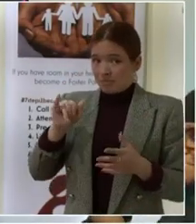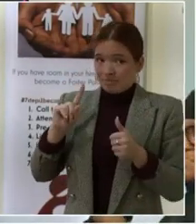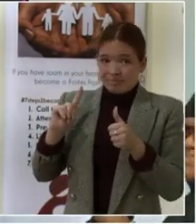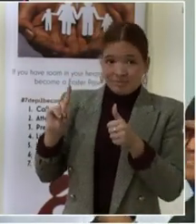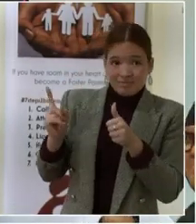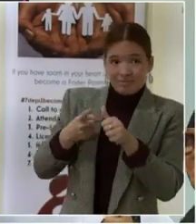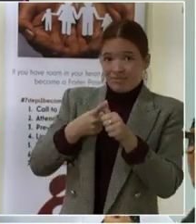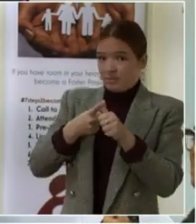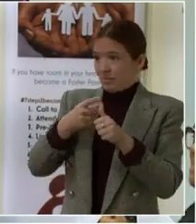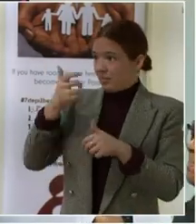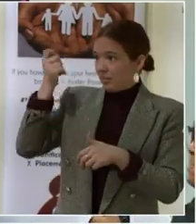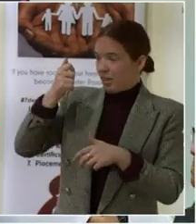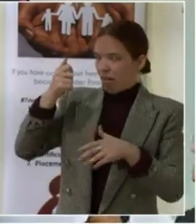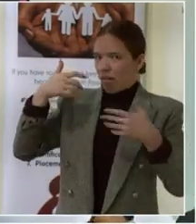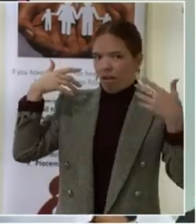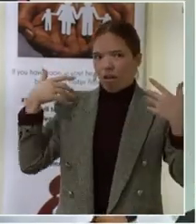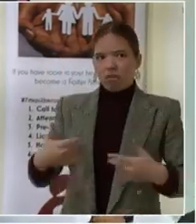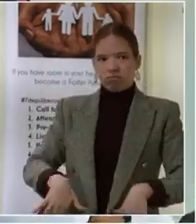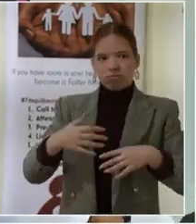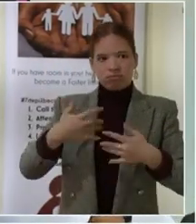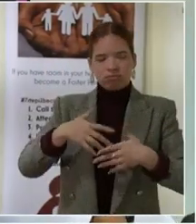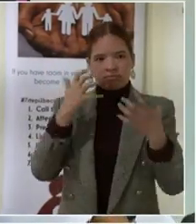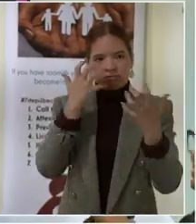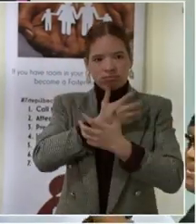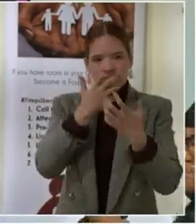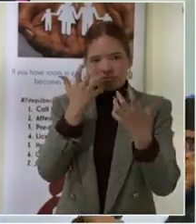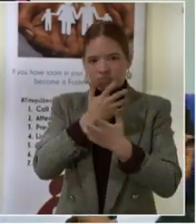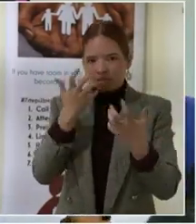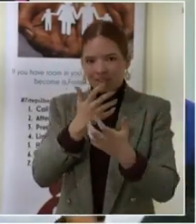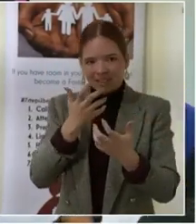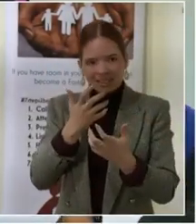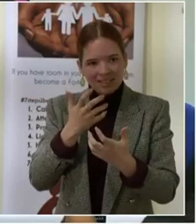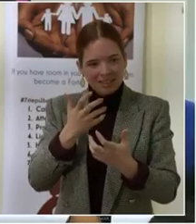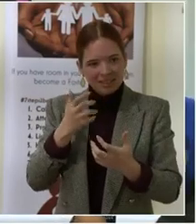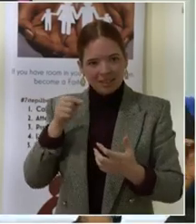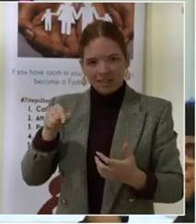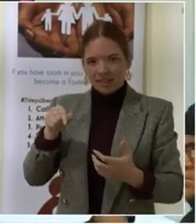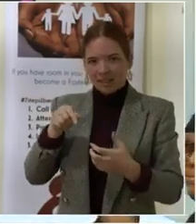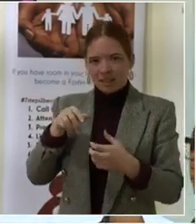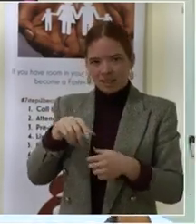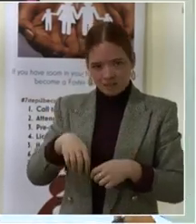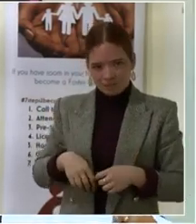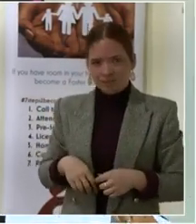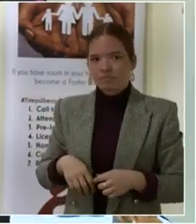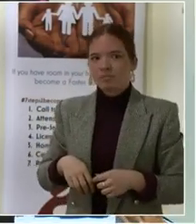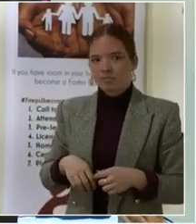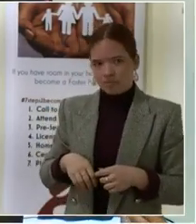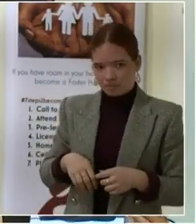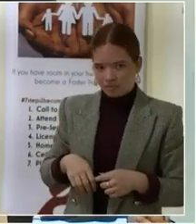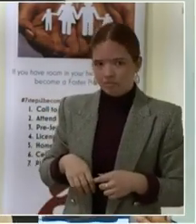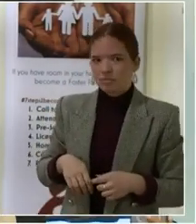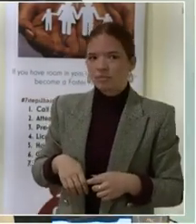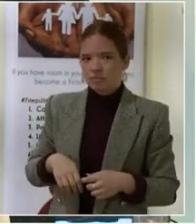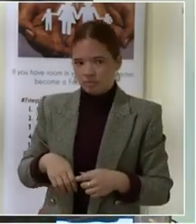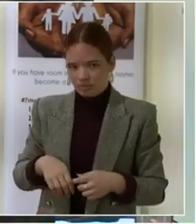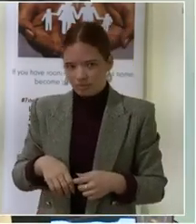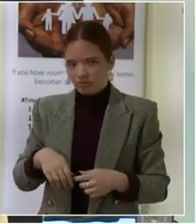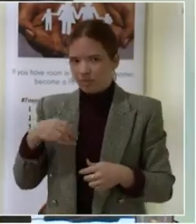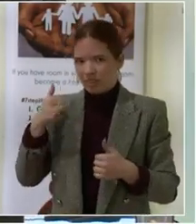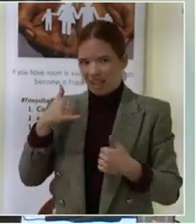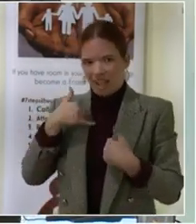the Brentwood area. We just had our first event. We had all the resources. Dora, Mr.